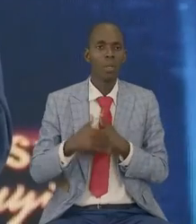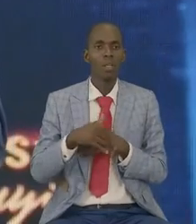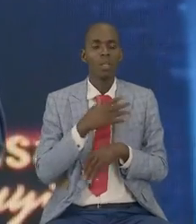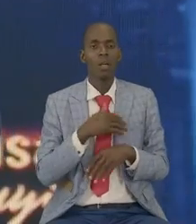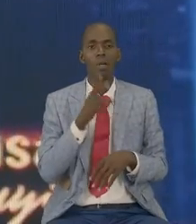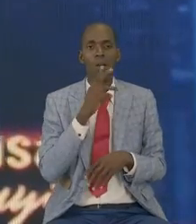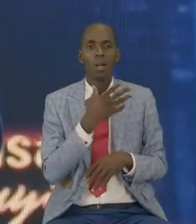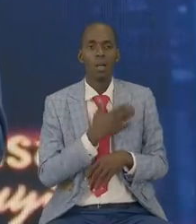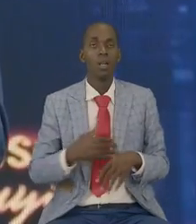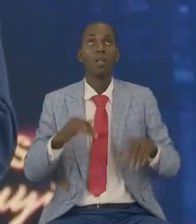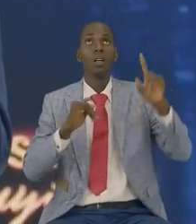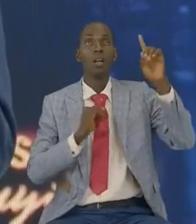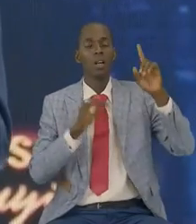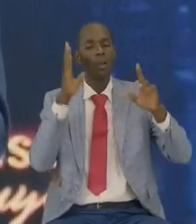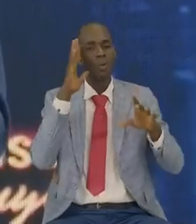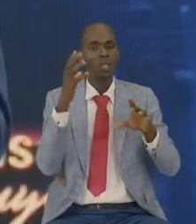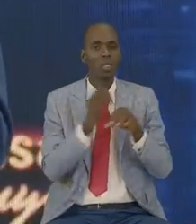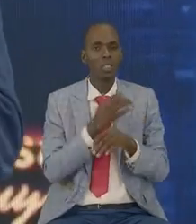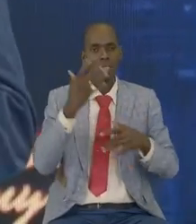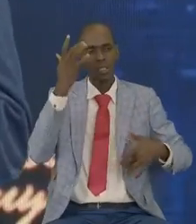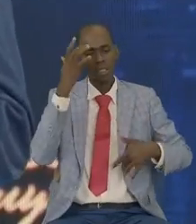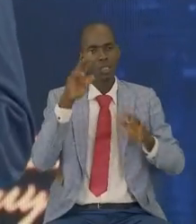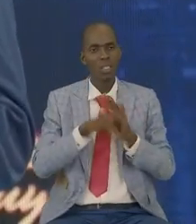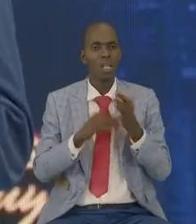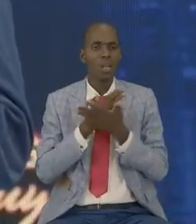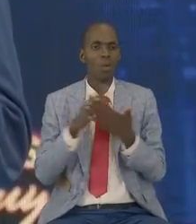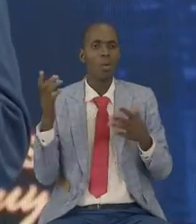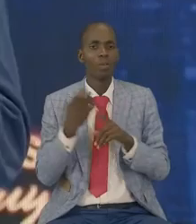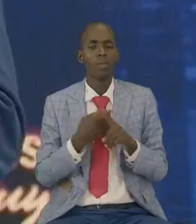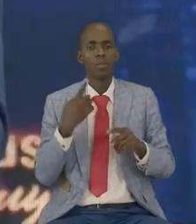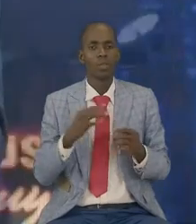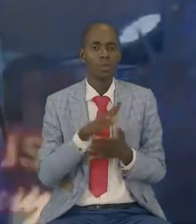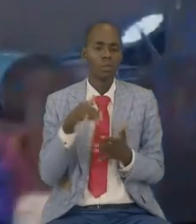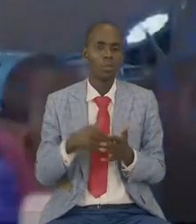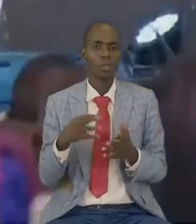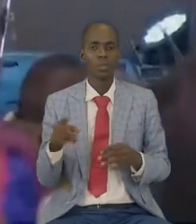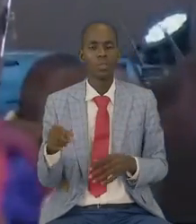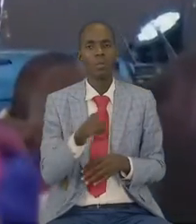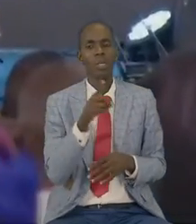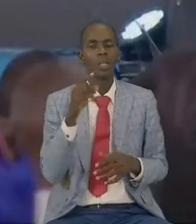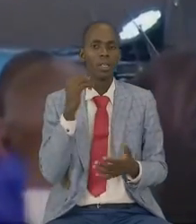I will take sickness away from the midst of thee.